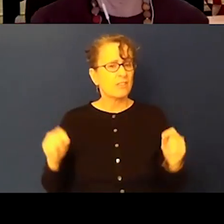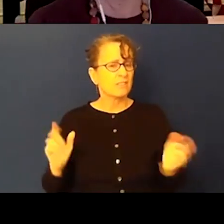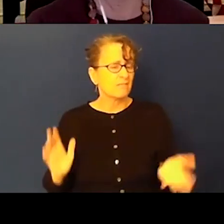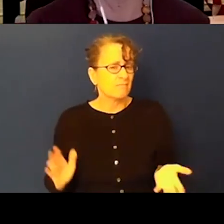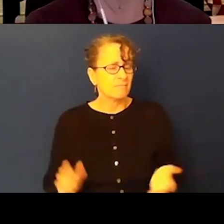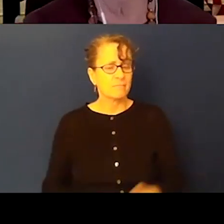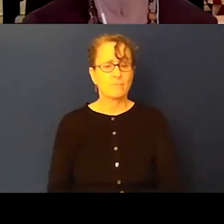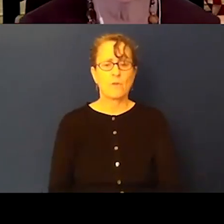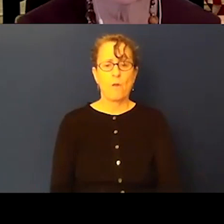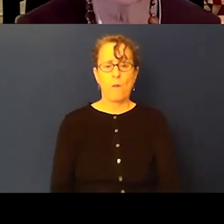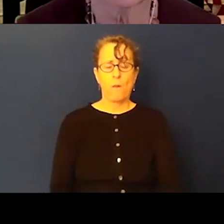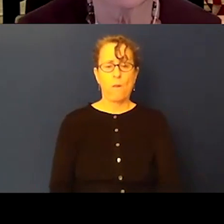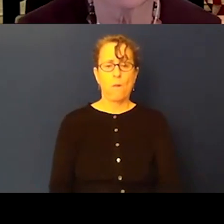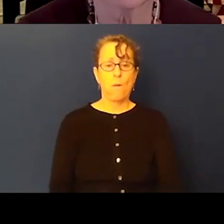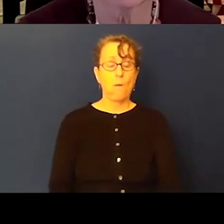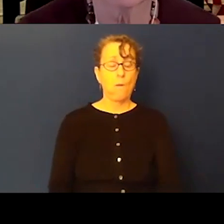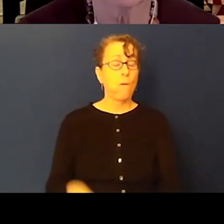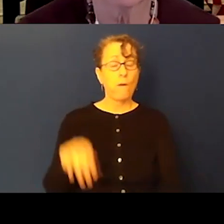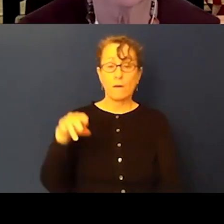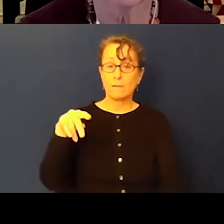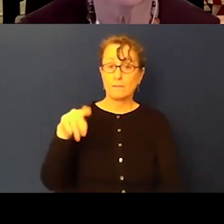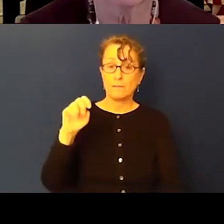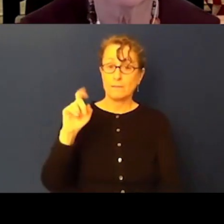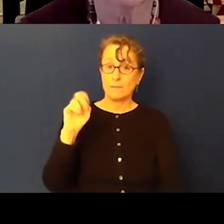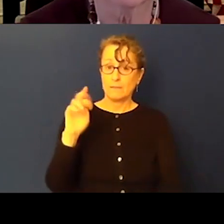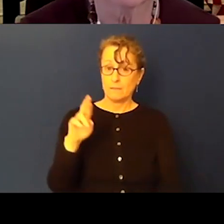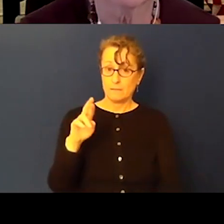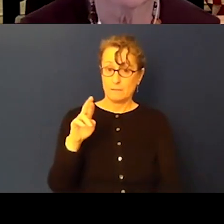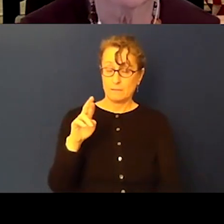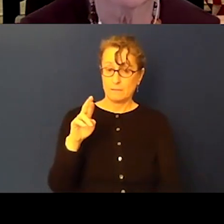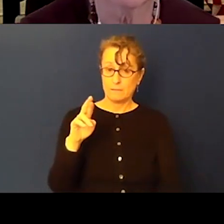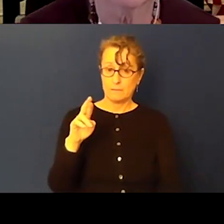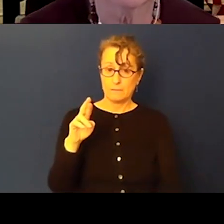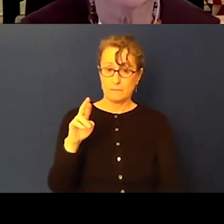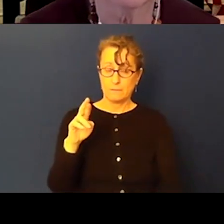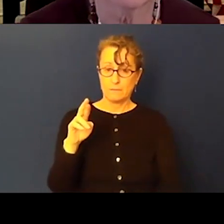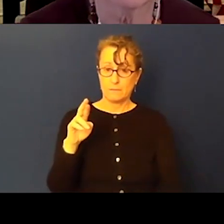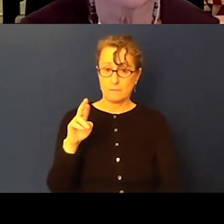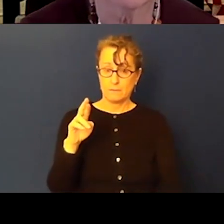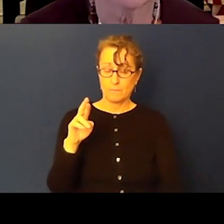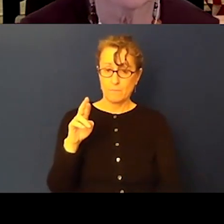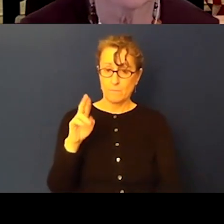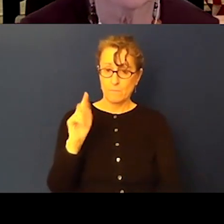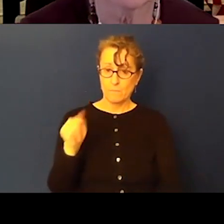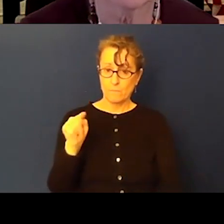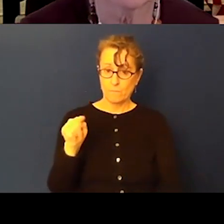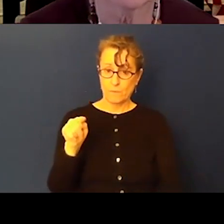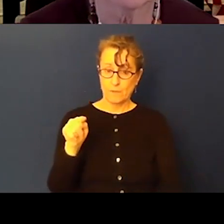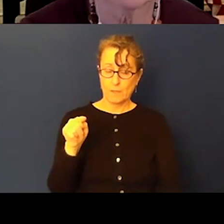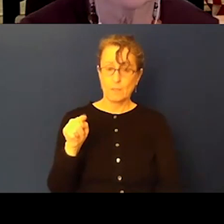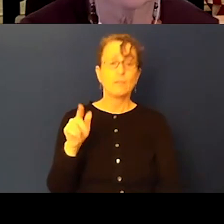I'd be curious to hear from Peter. I think, Tim, you're solving a problem of extra work.